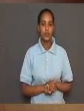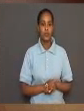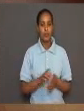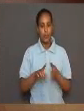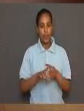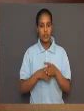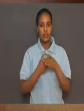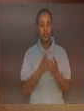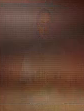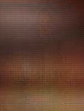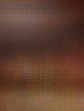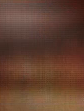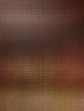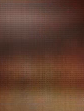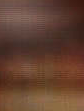Begin.